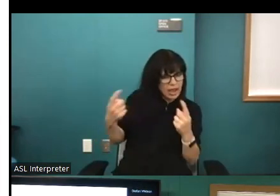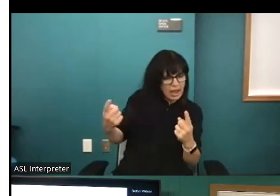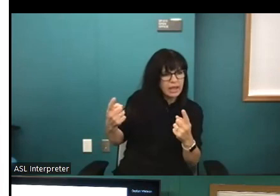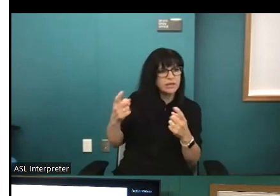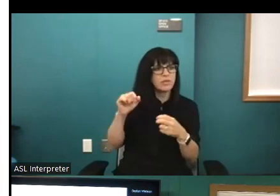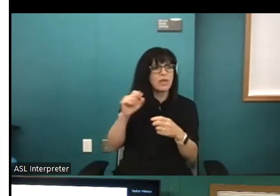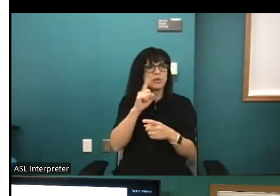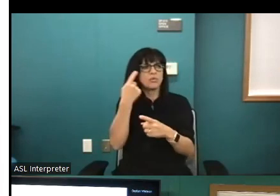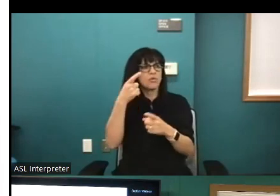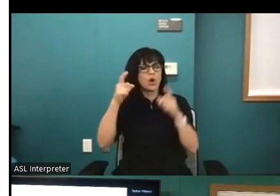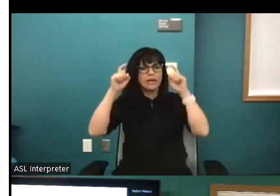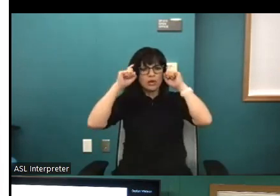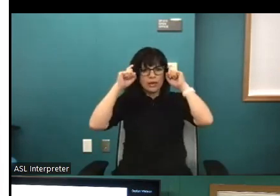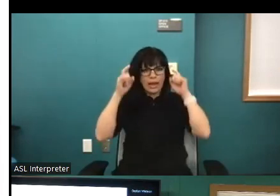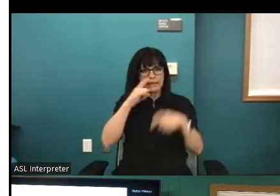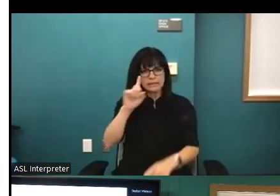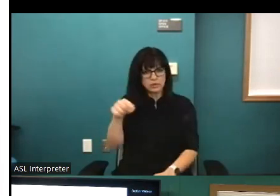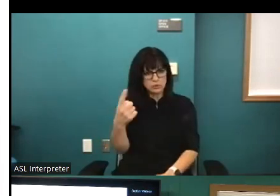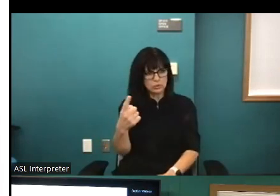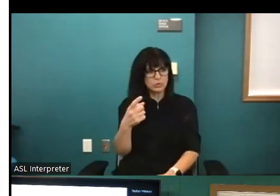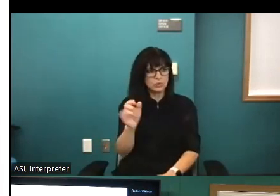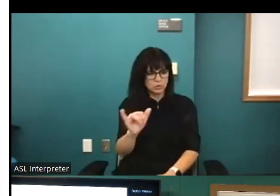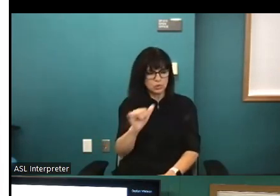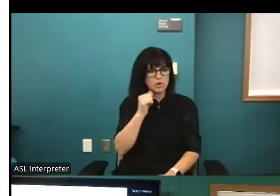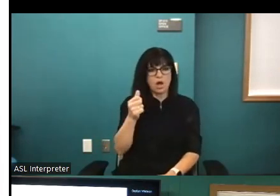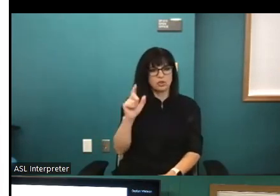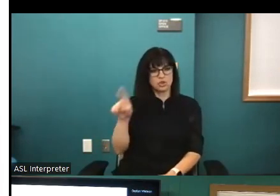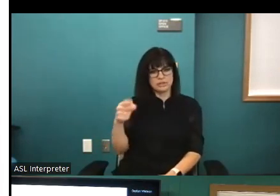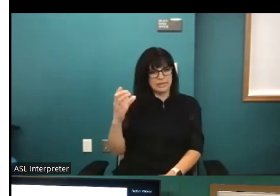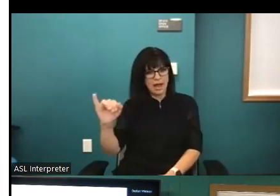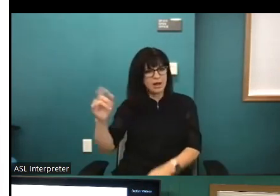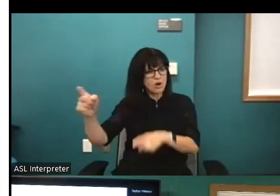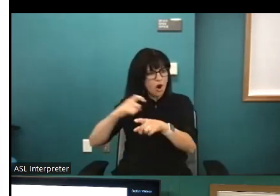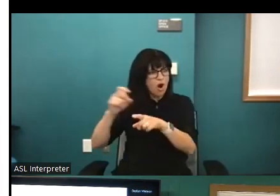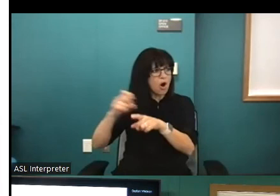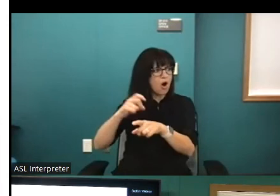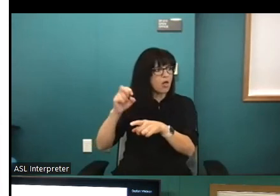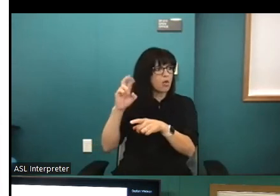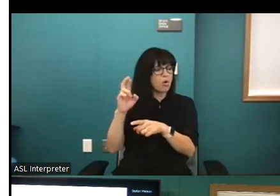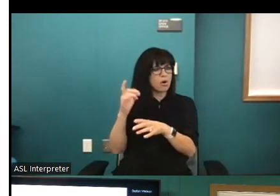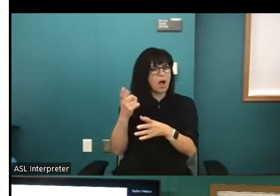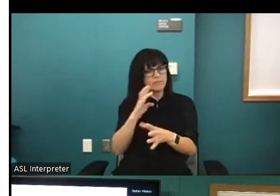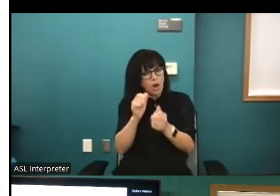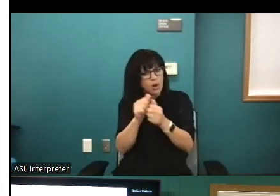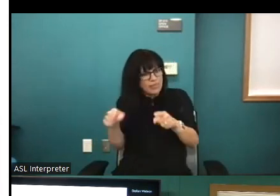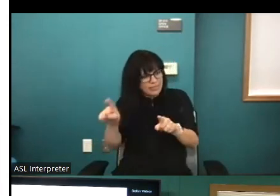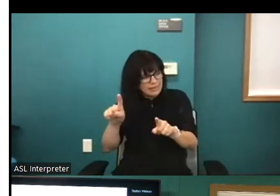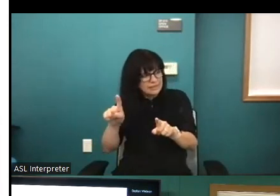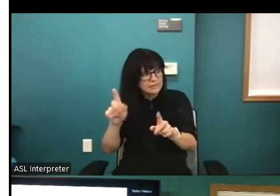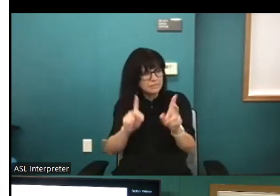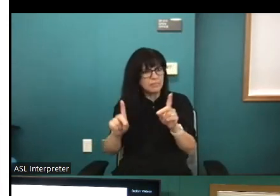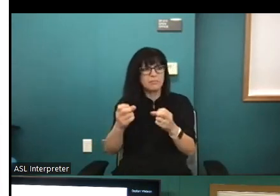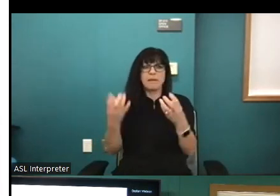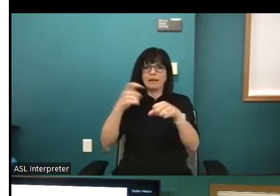true for hearing aid kids too, not just CIs. Call me or email me. Like these people have said, like I talk to these guys many times every